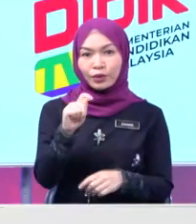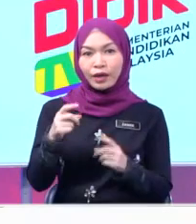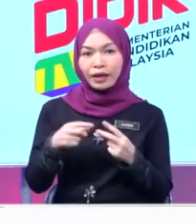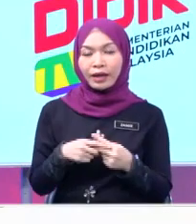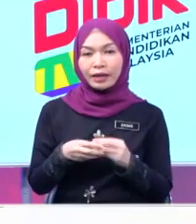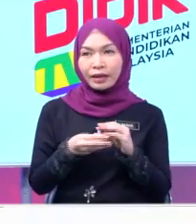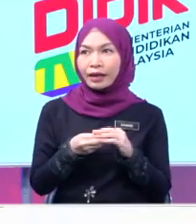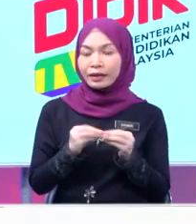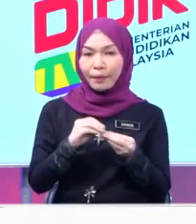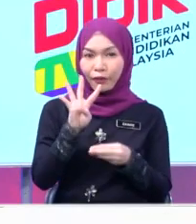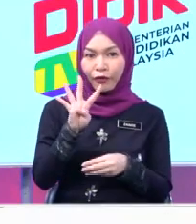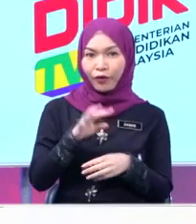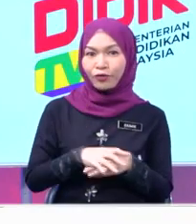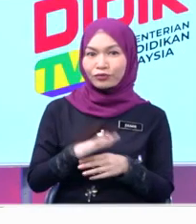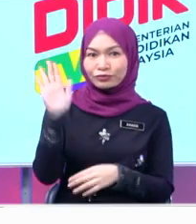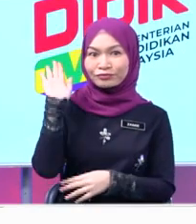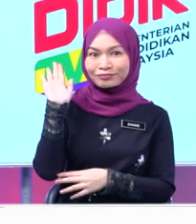Which one does can not raise your give an hands. opinion?